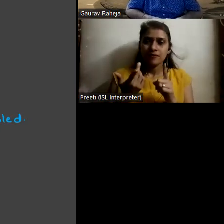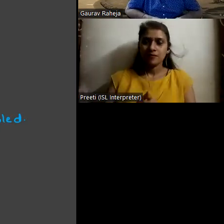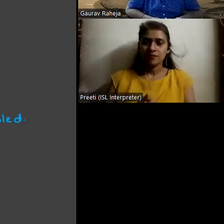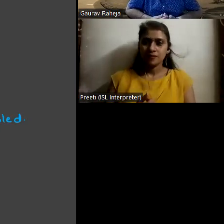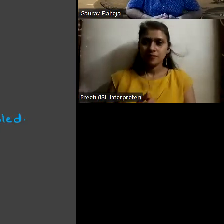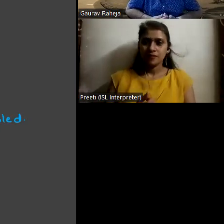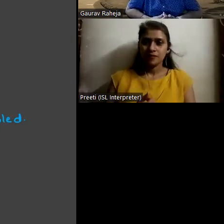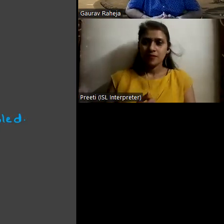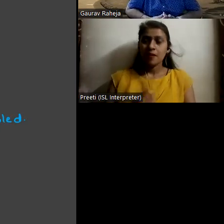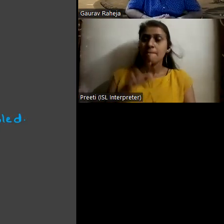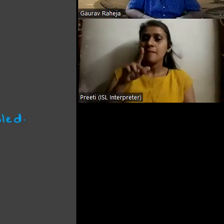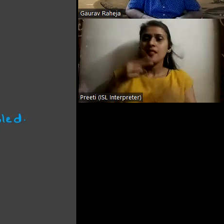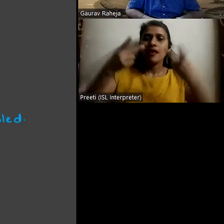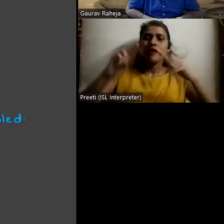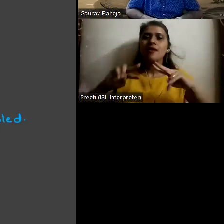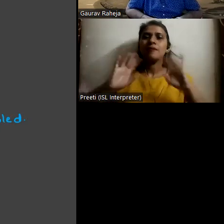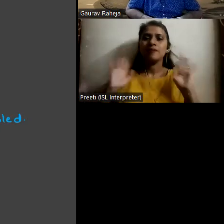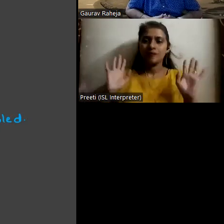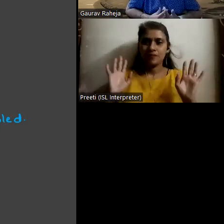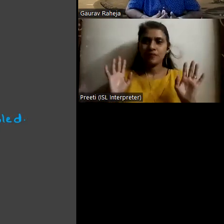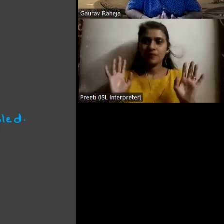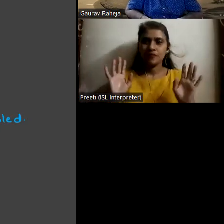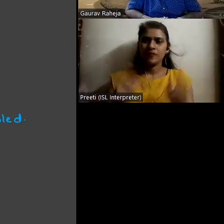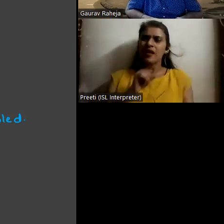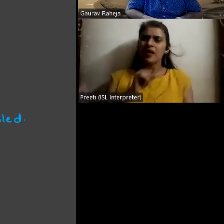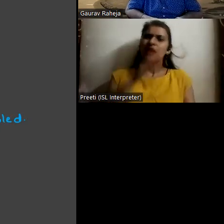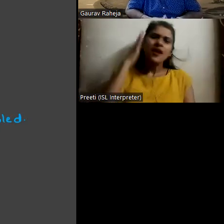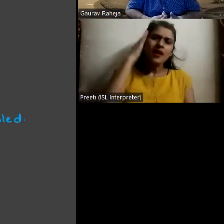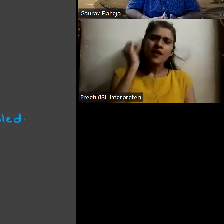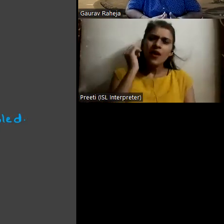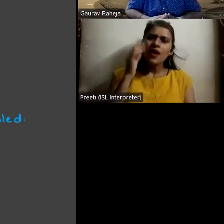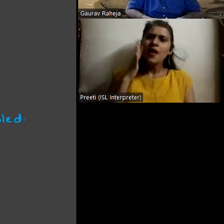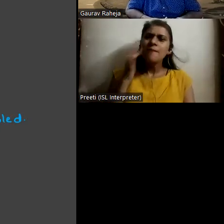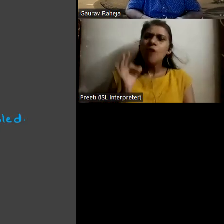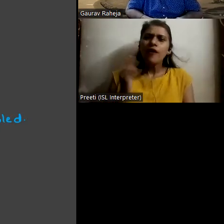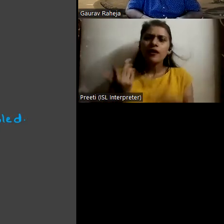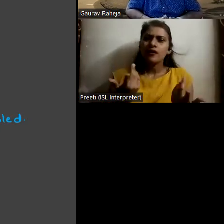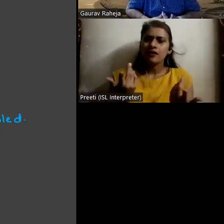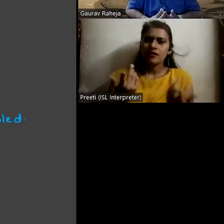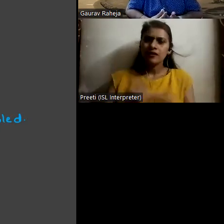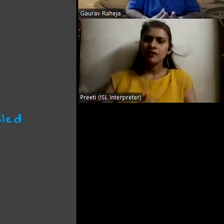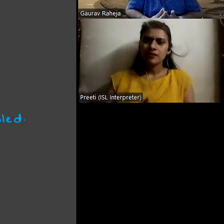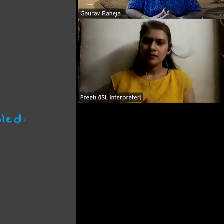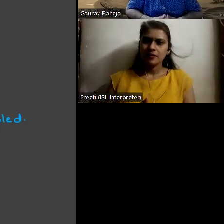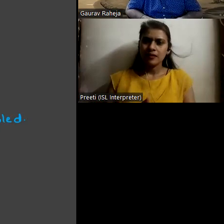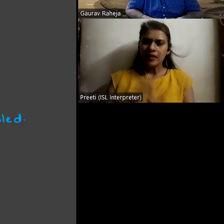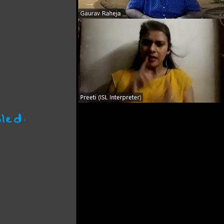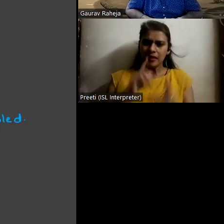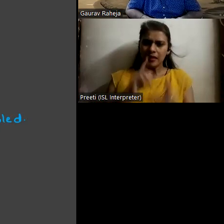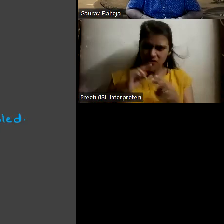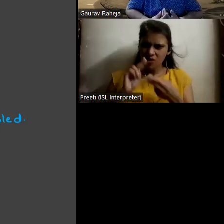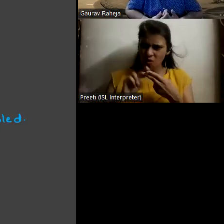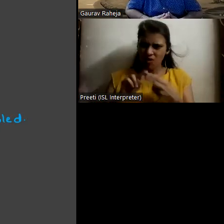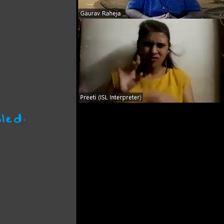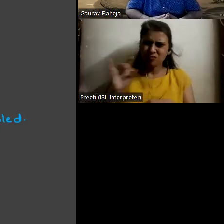interpretations. Number two is, why is it important? Why are we talking about it? What is the need to talk about it?